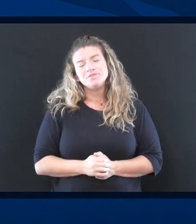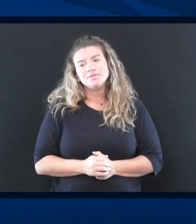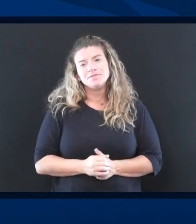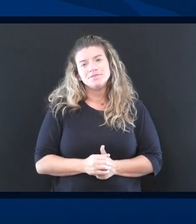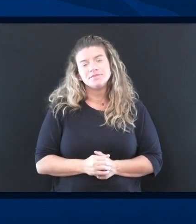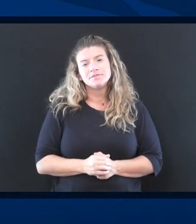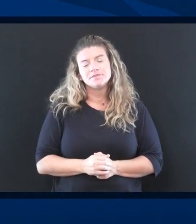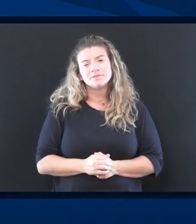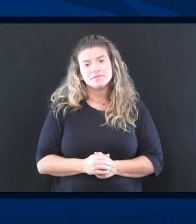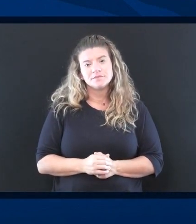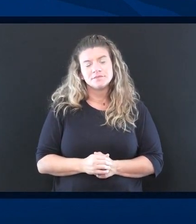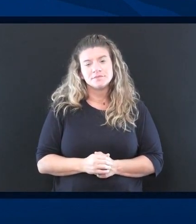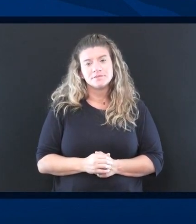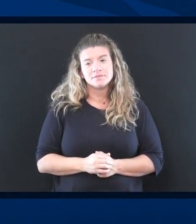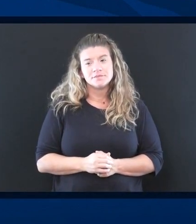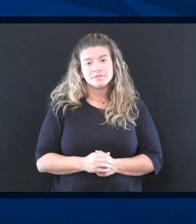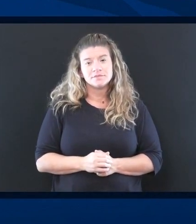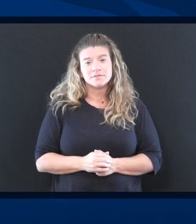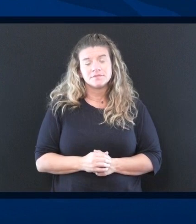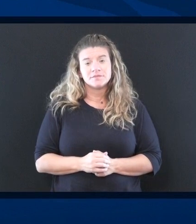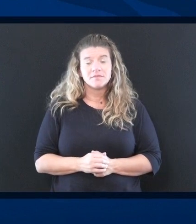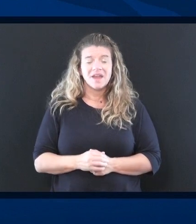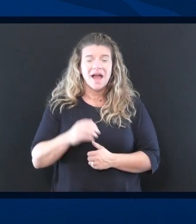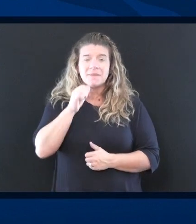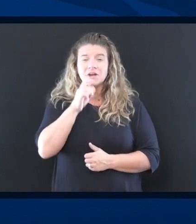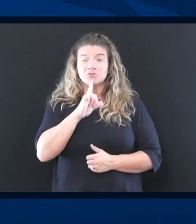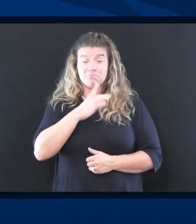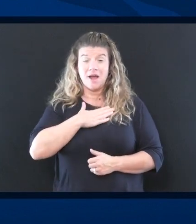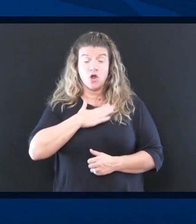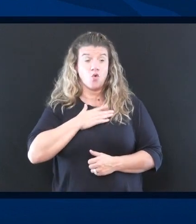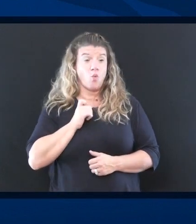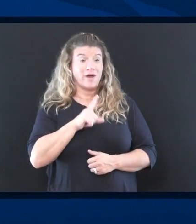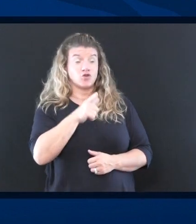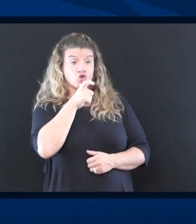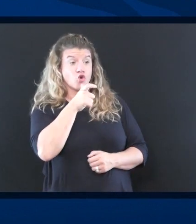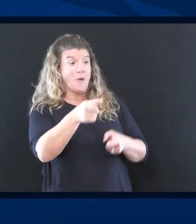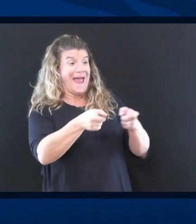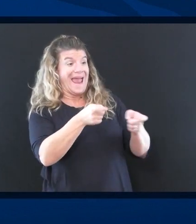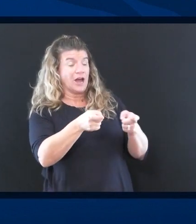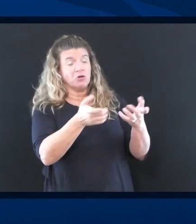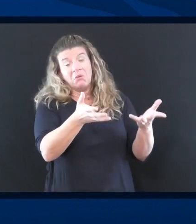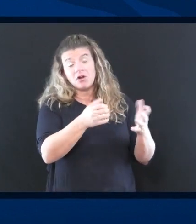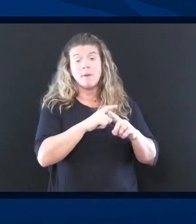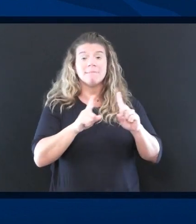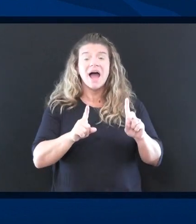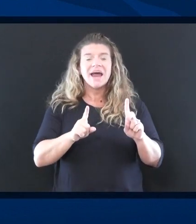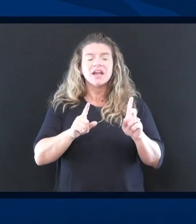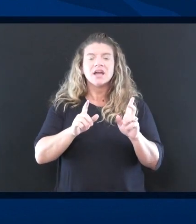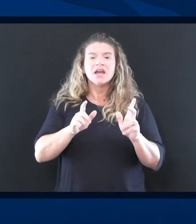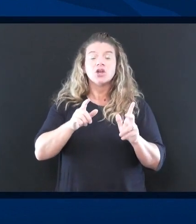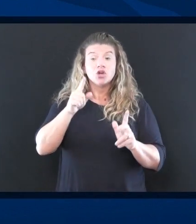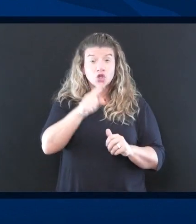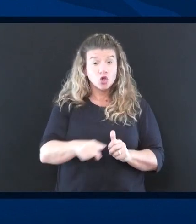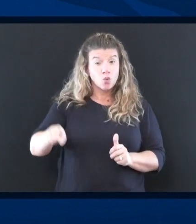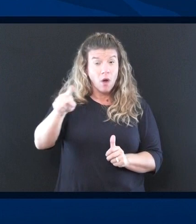or Secretary Crouch, I don't know who would handle this, but have you guys gotten a handle on the